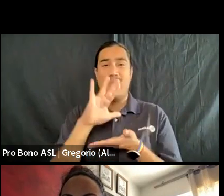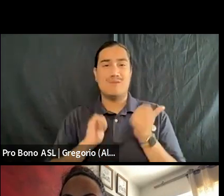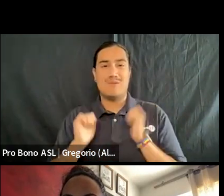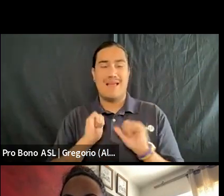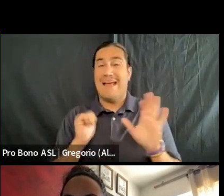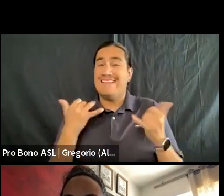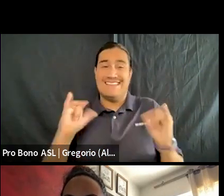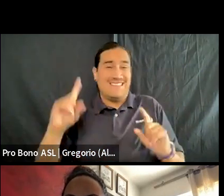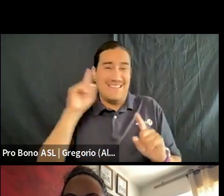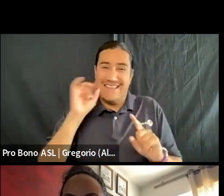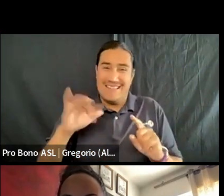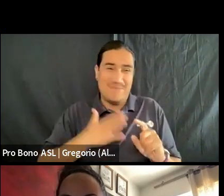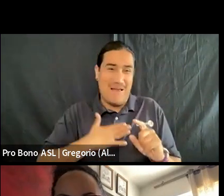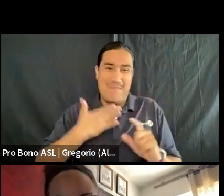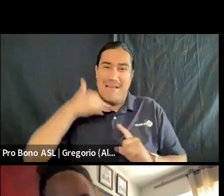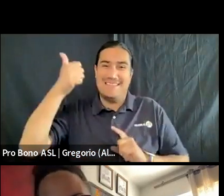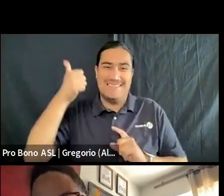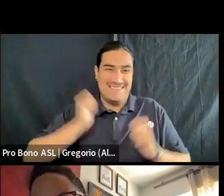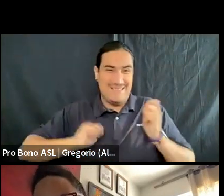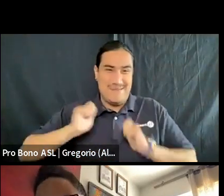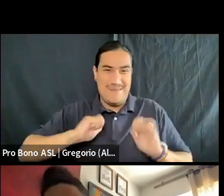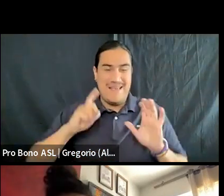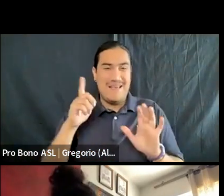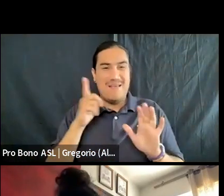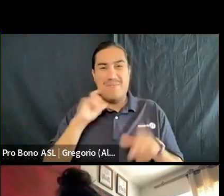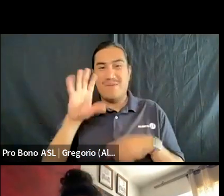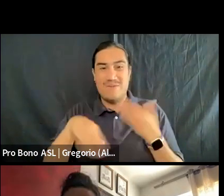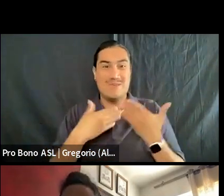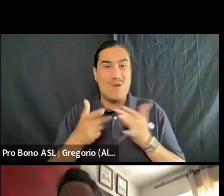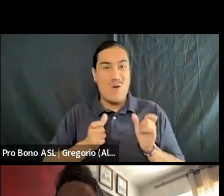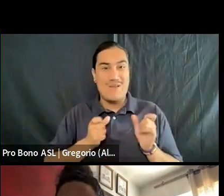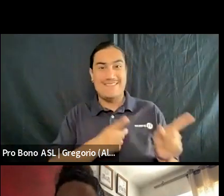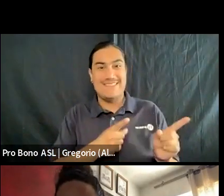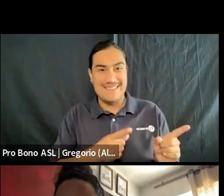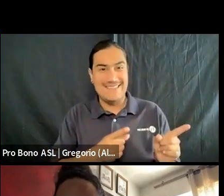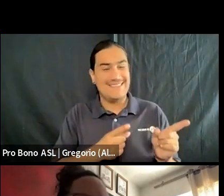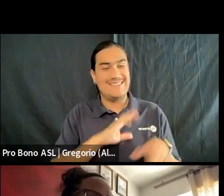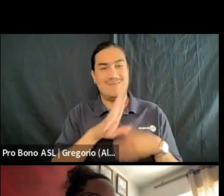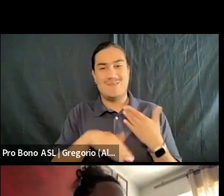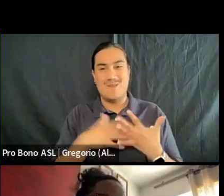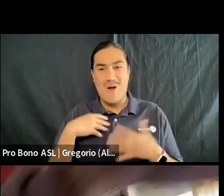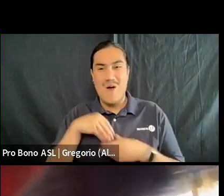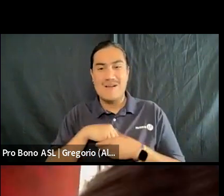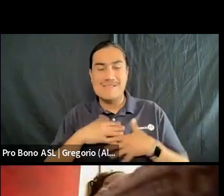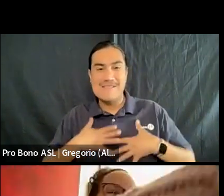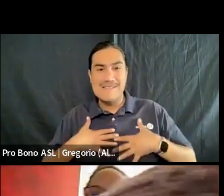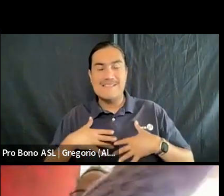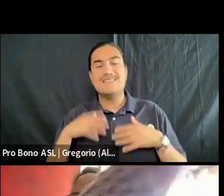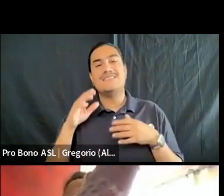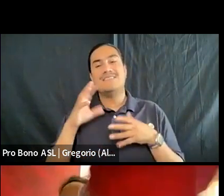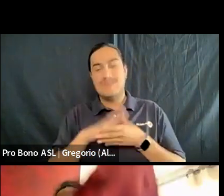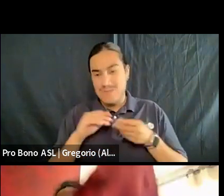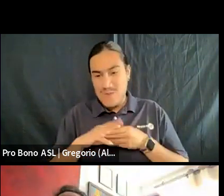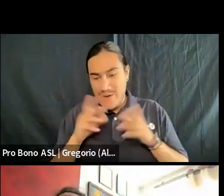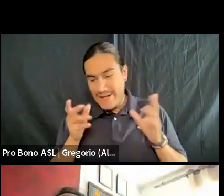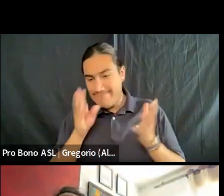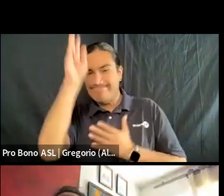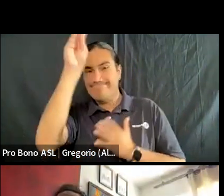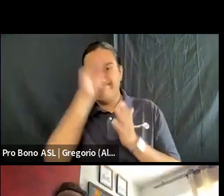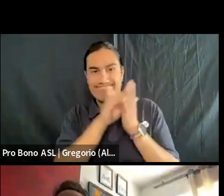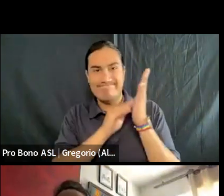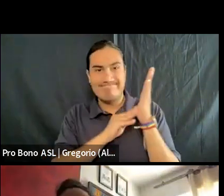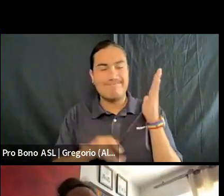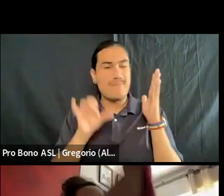best play because it's all instinct, right? It's all storytelling instinct. I didn't